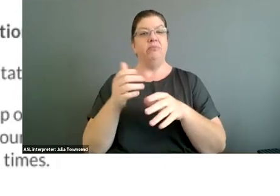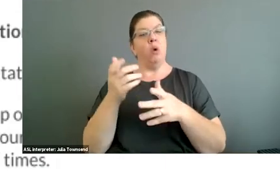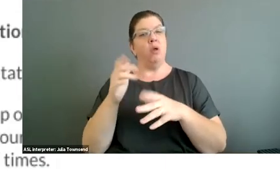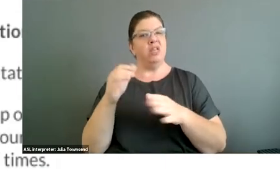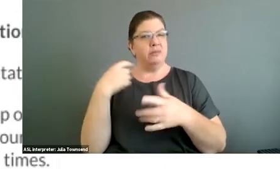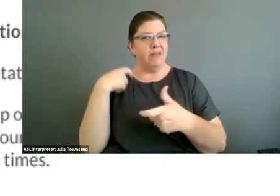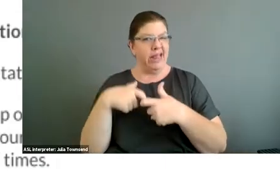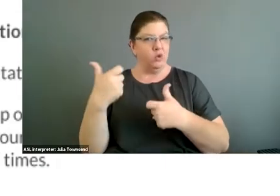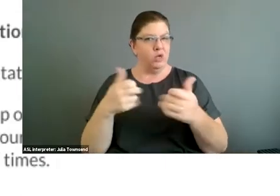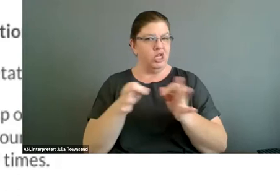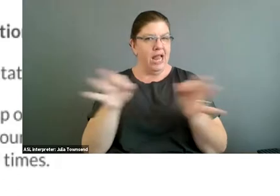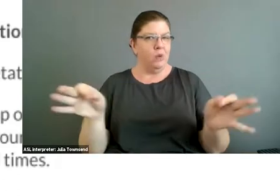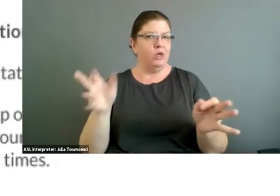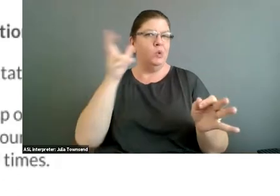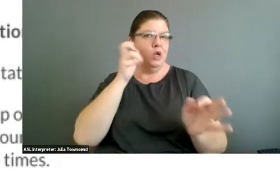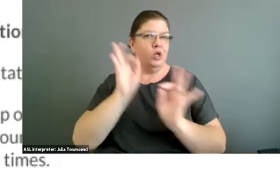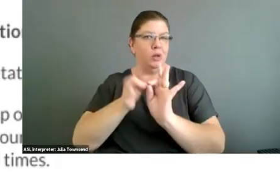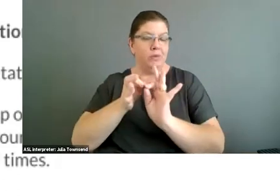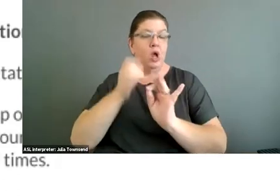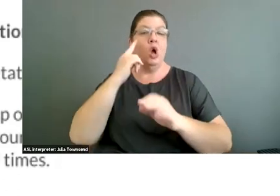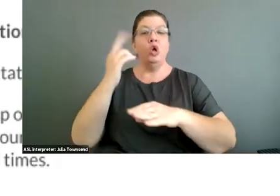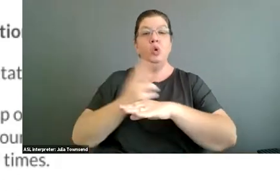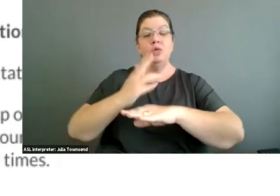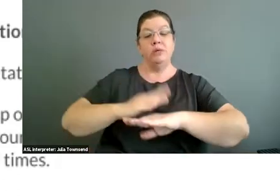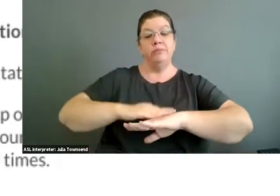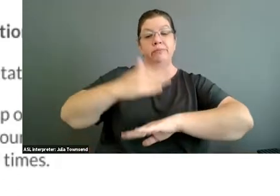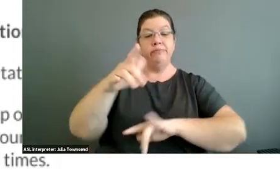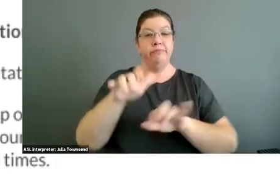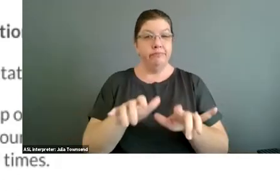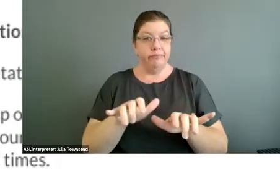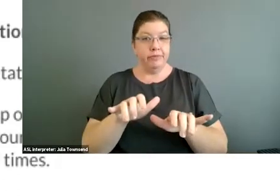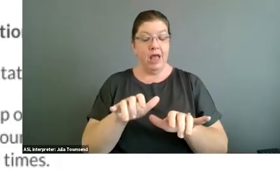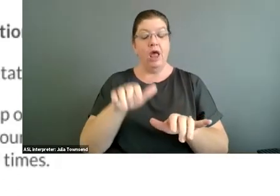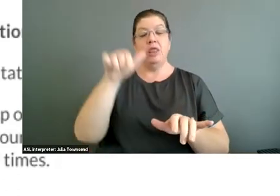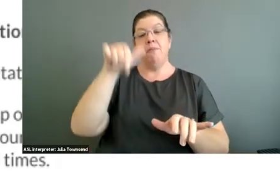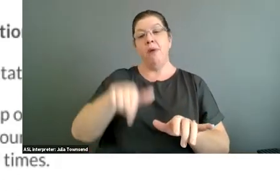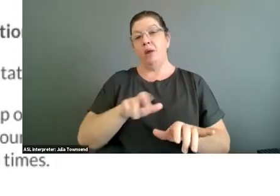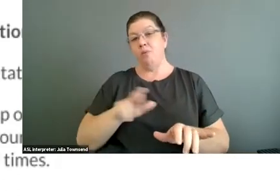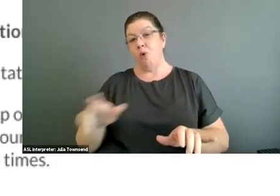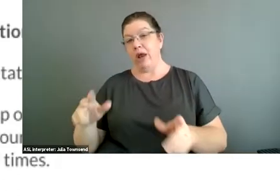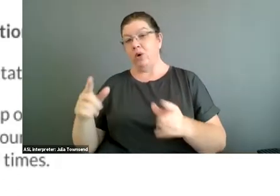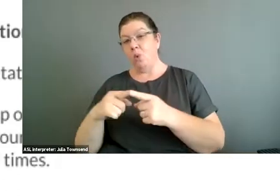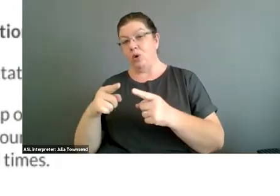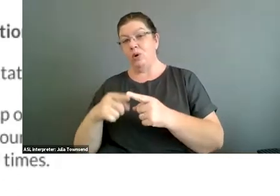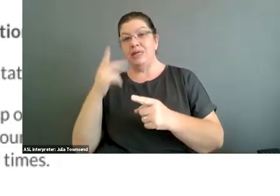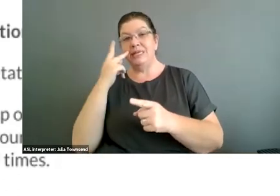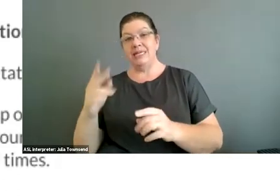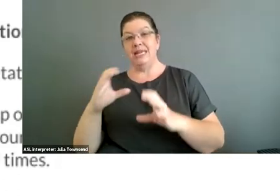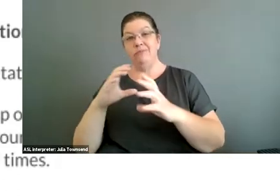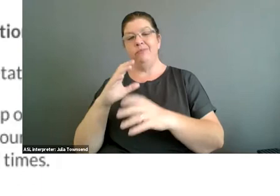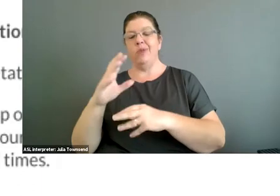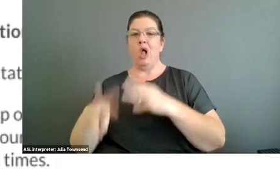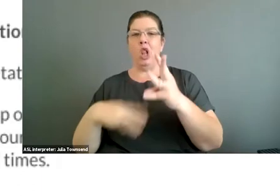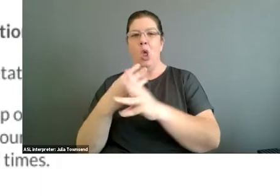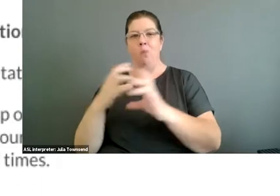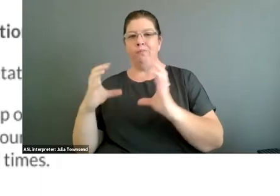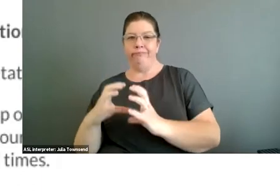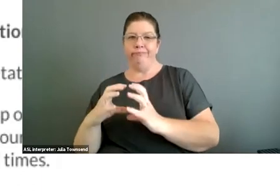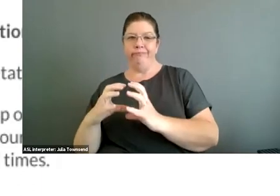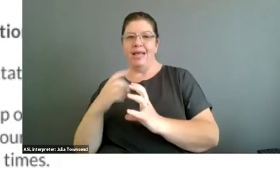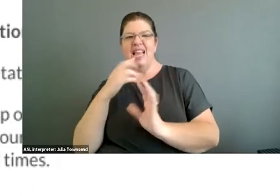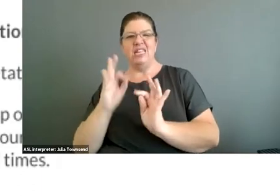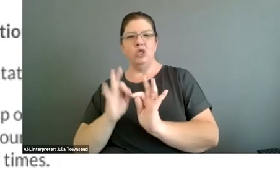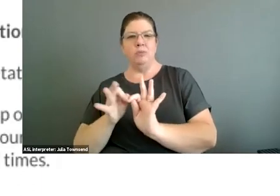interpretation. If you are using a laptop or desktop, at the bottom right of your screen, you will see a globe icon that says